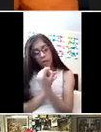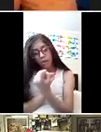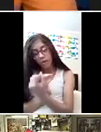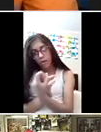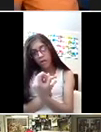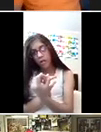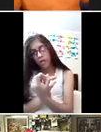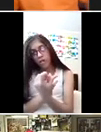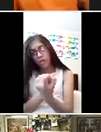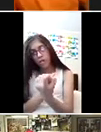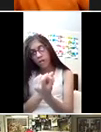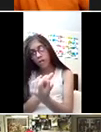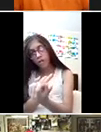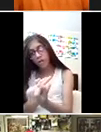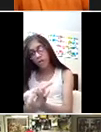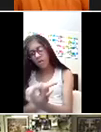Spirit in us.